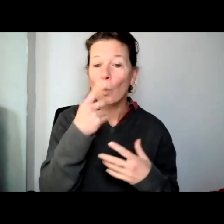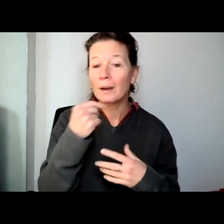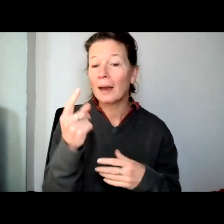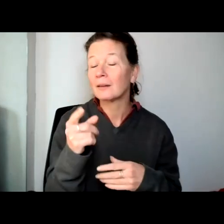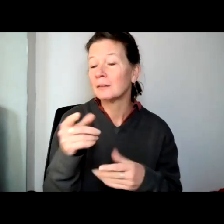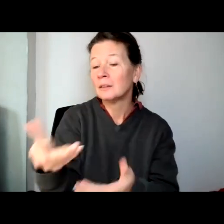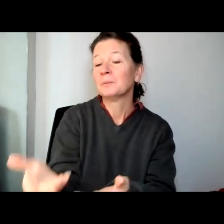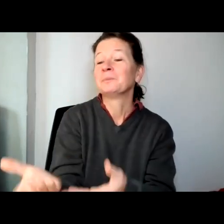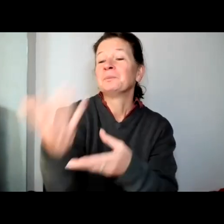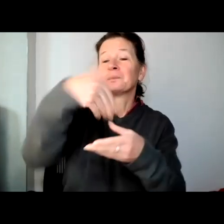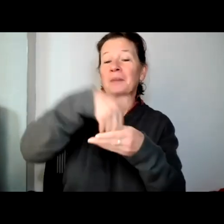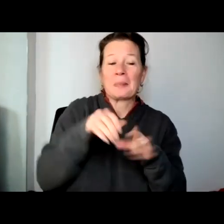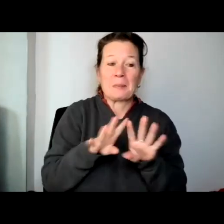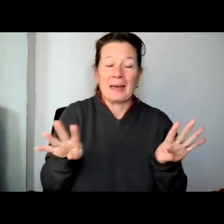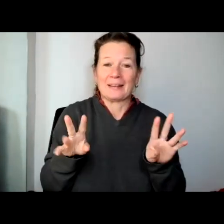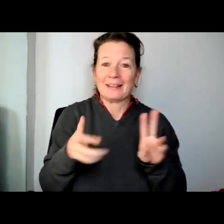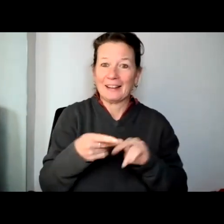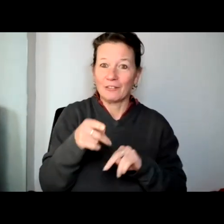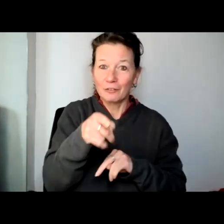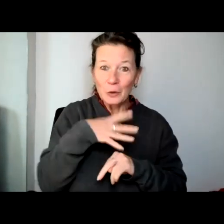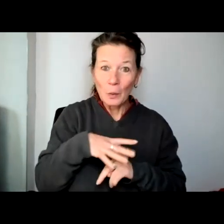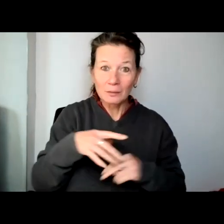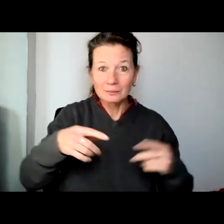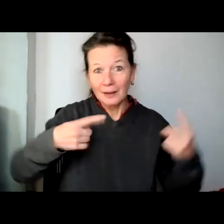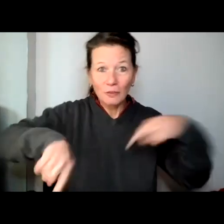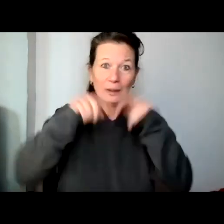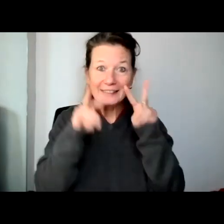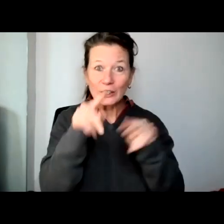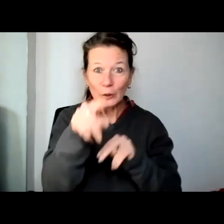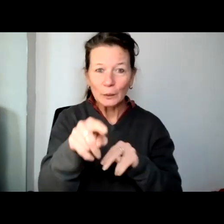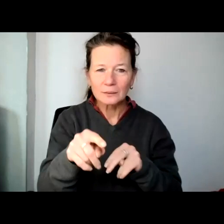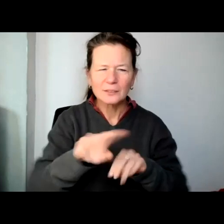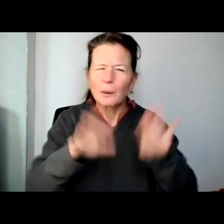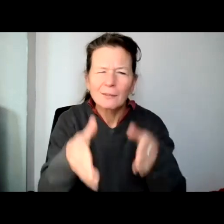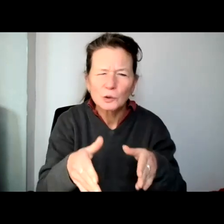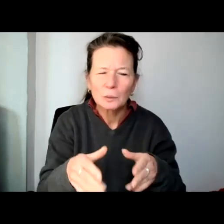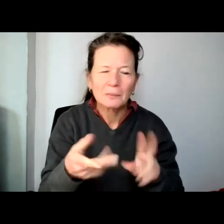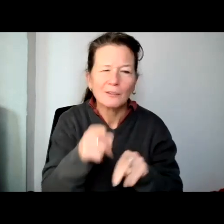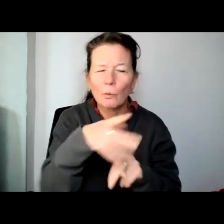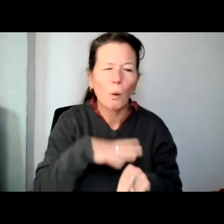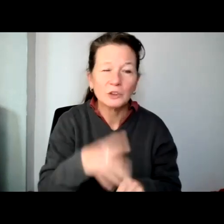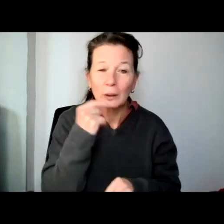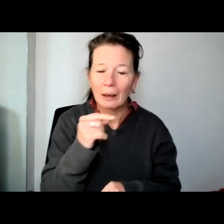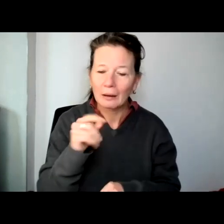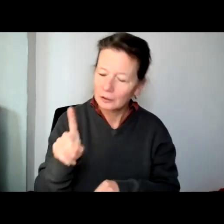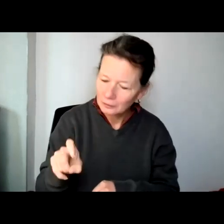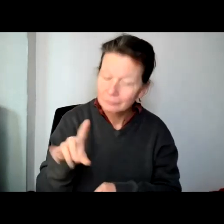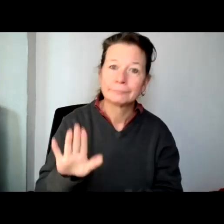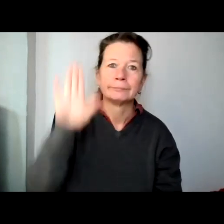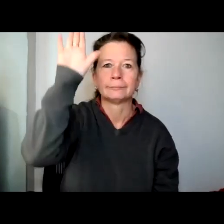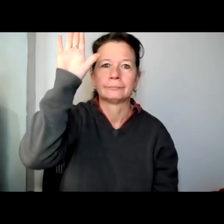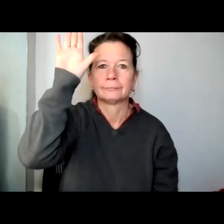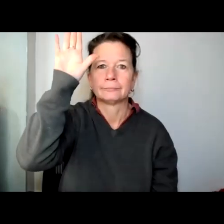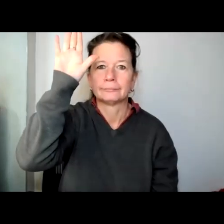panellist if you want to be seen, but you don't have to do that, obviously. Just if you want to, you can raise your hand and we can hear